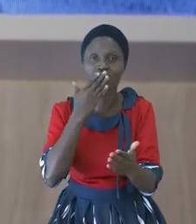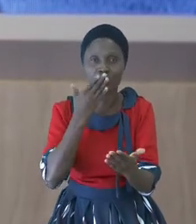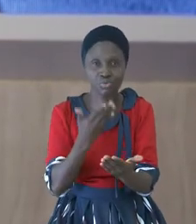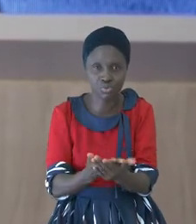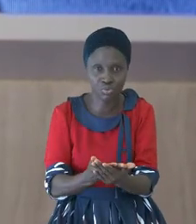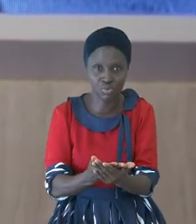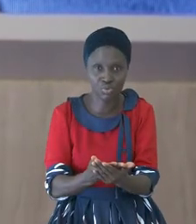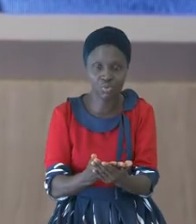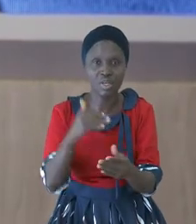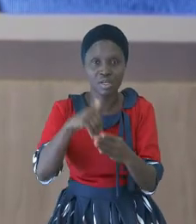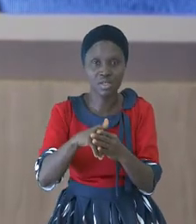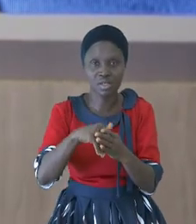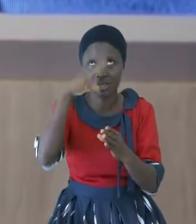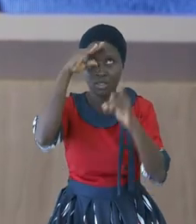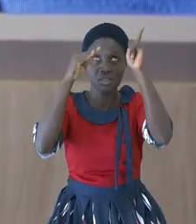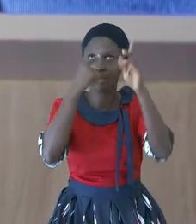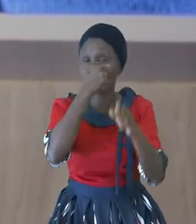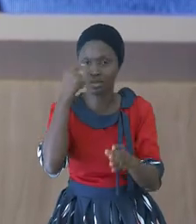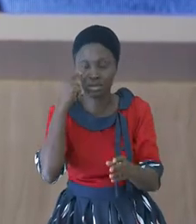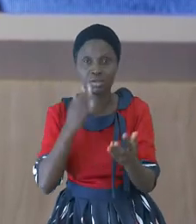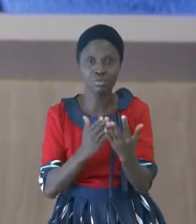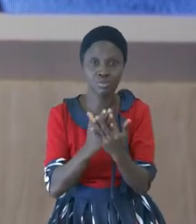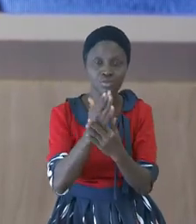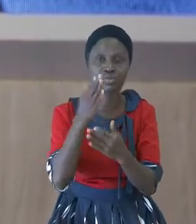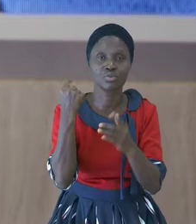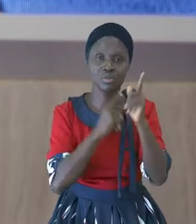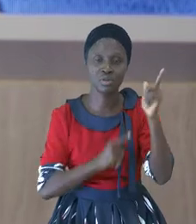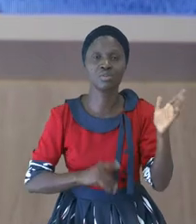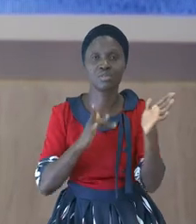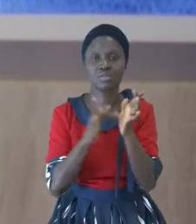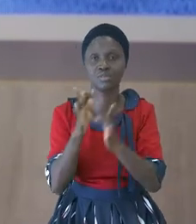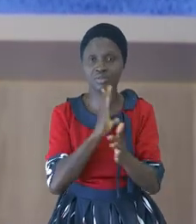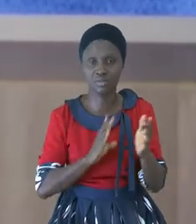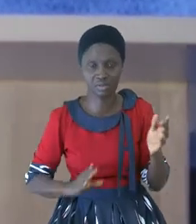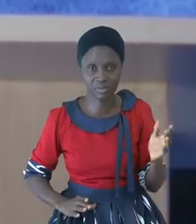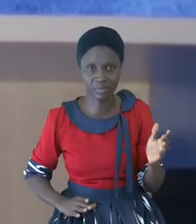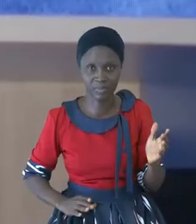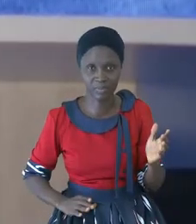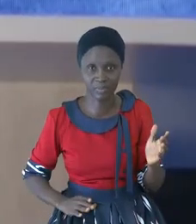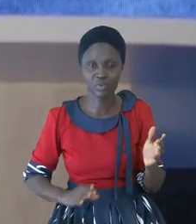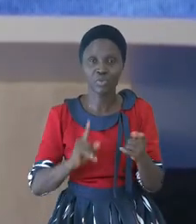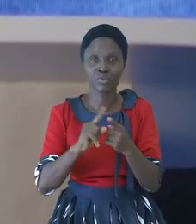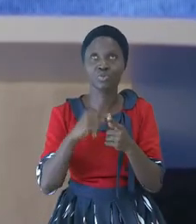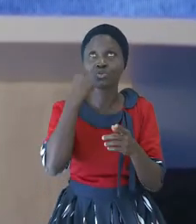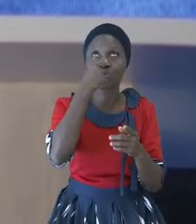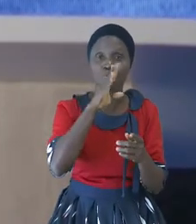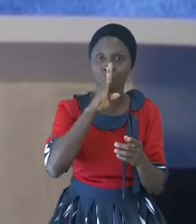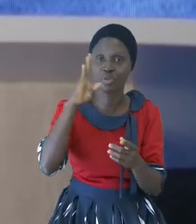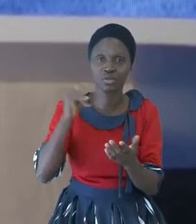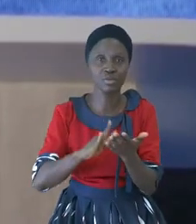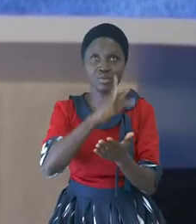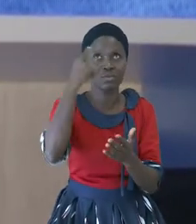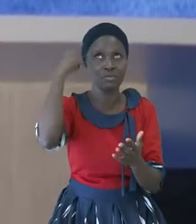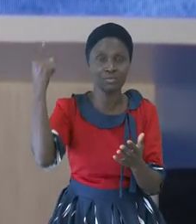pleasing in his sight, through the Lord, through Jesus Christ, to whom be glory